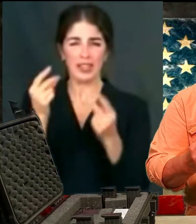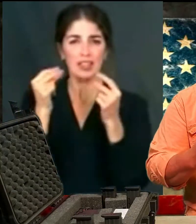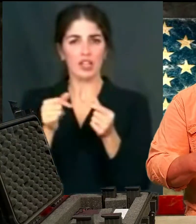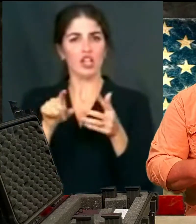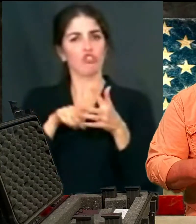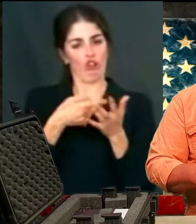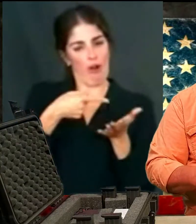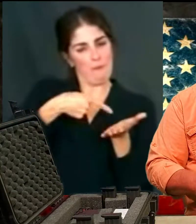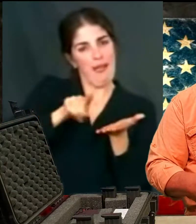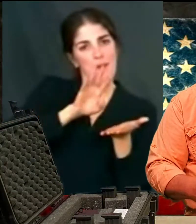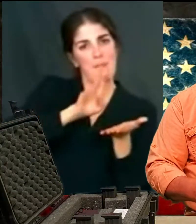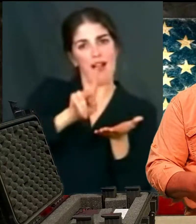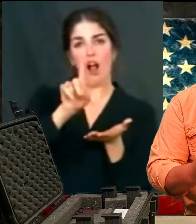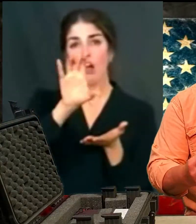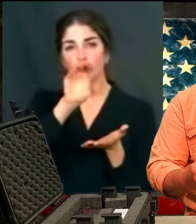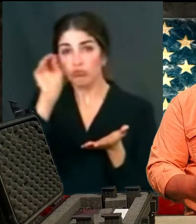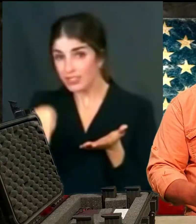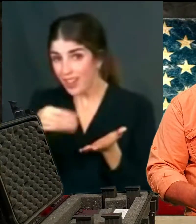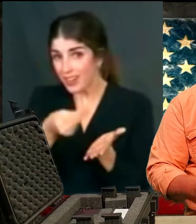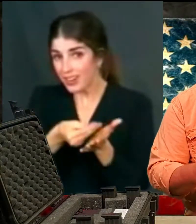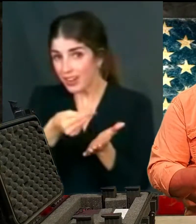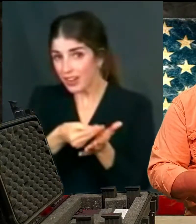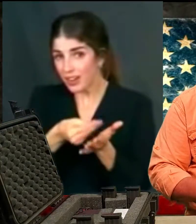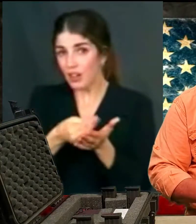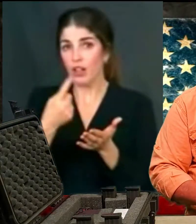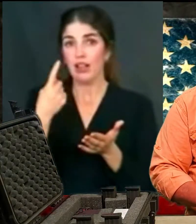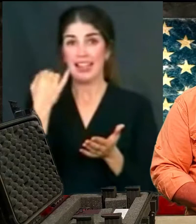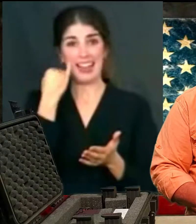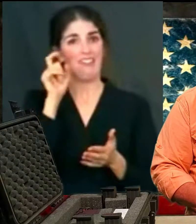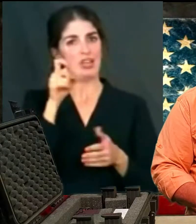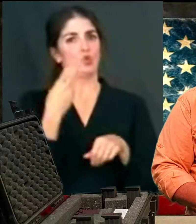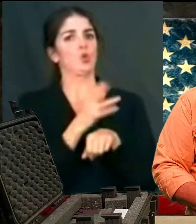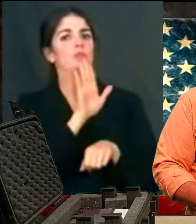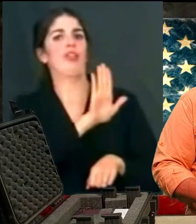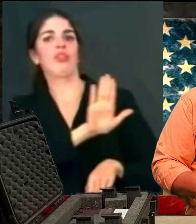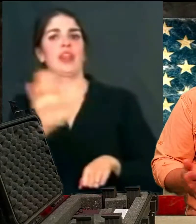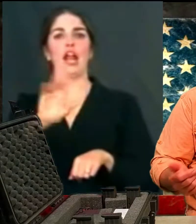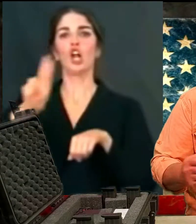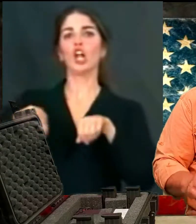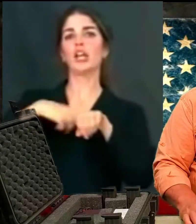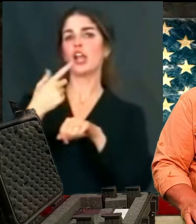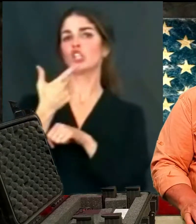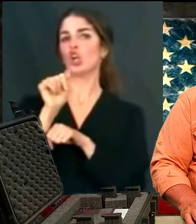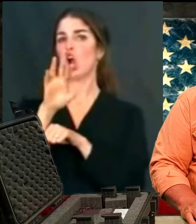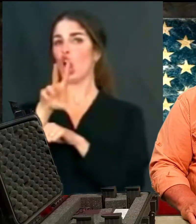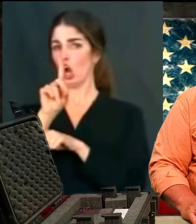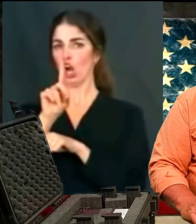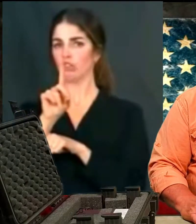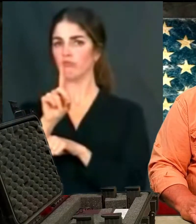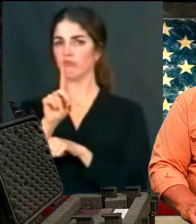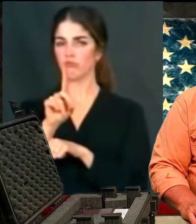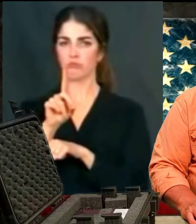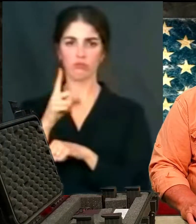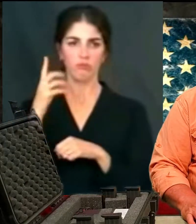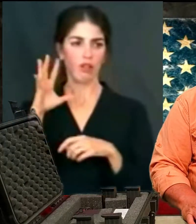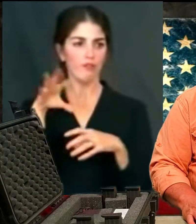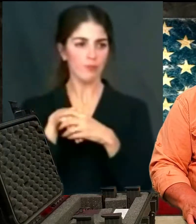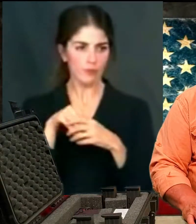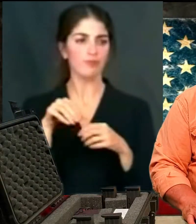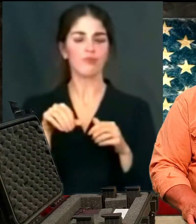know that in loading these, you can pick up little dents and stuff like that. So it's going to be interesting to